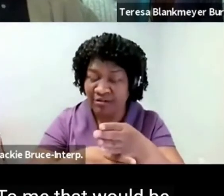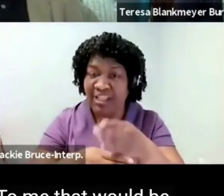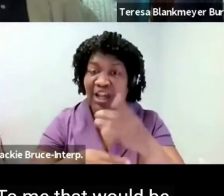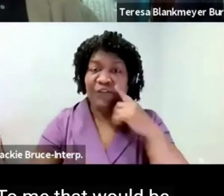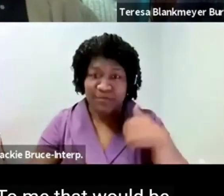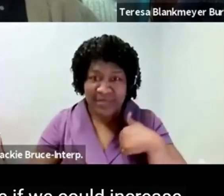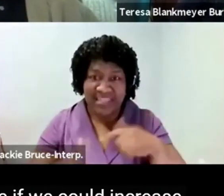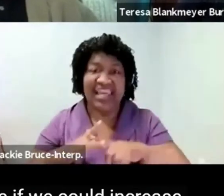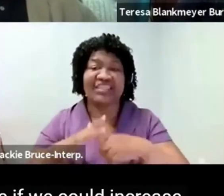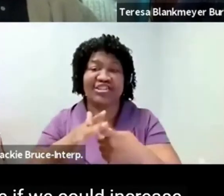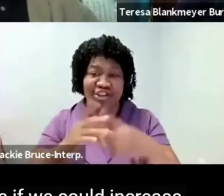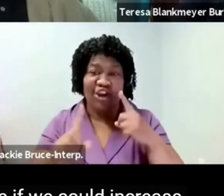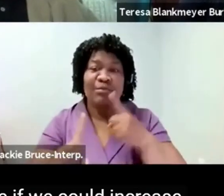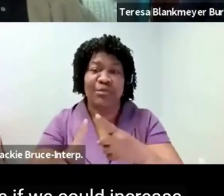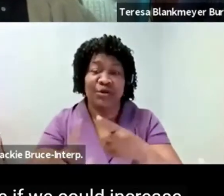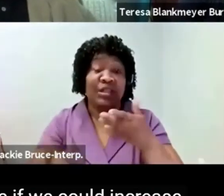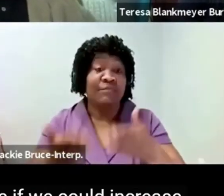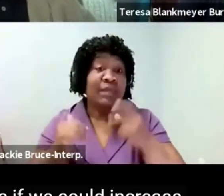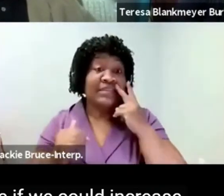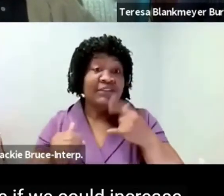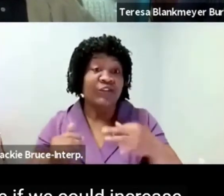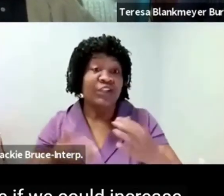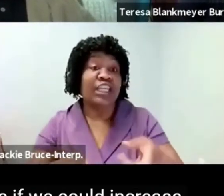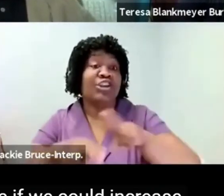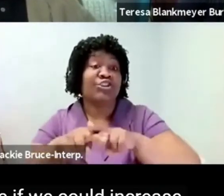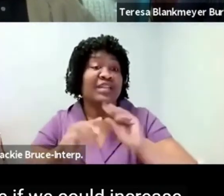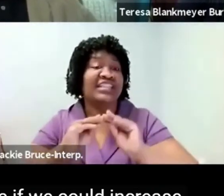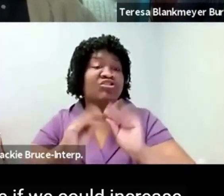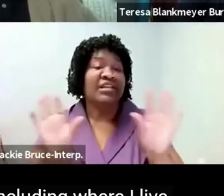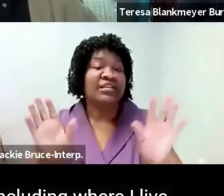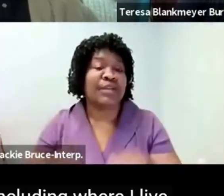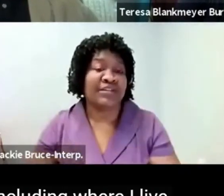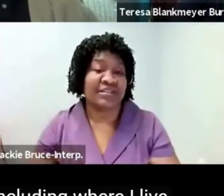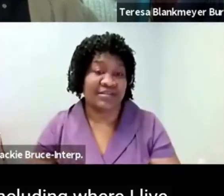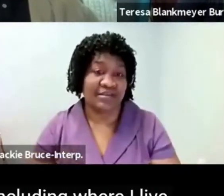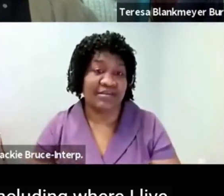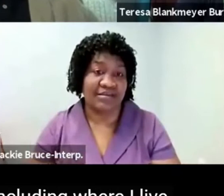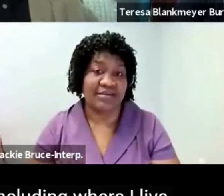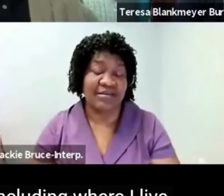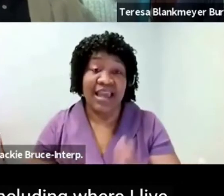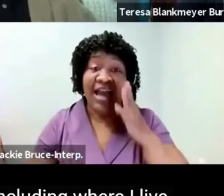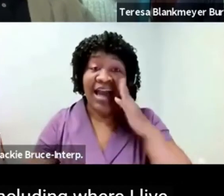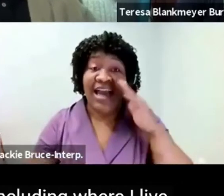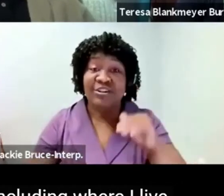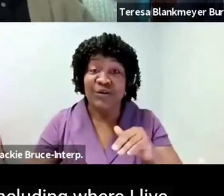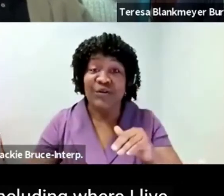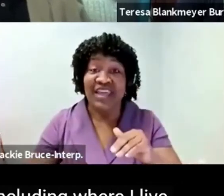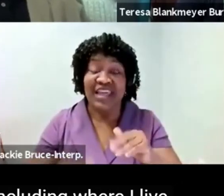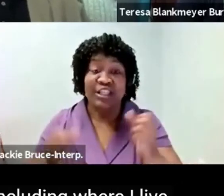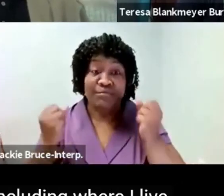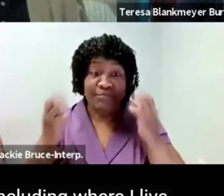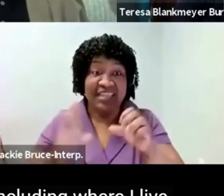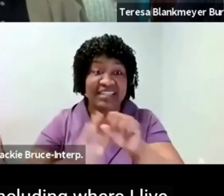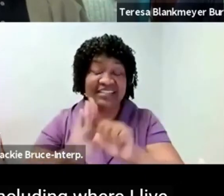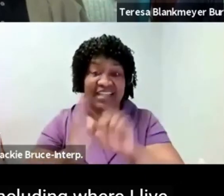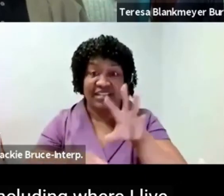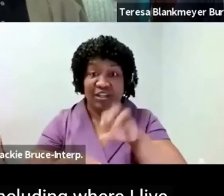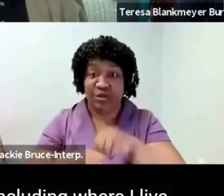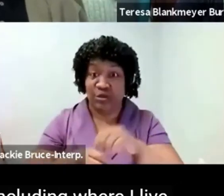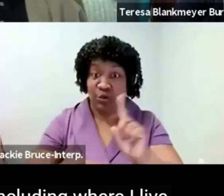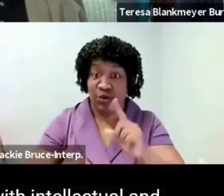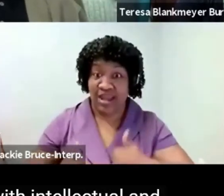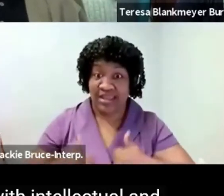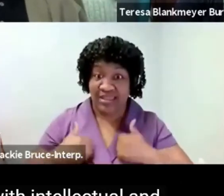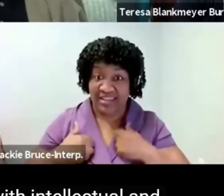a starting point, would be to maybe see if we could increase transparency. I know many states, including where I live